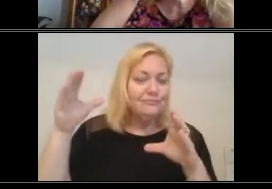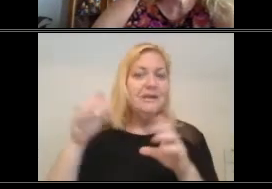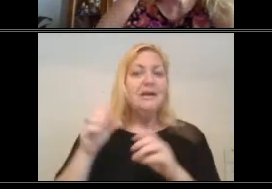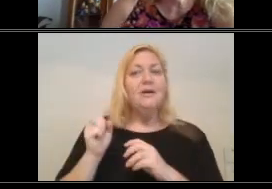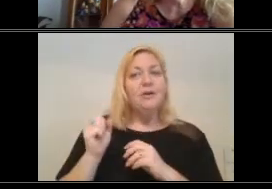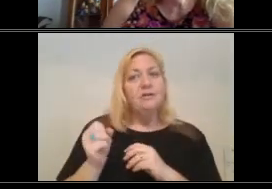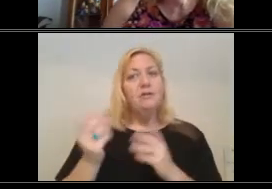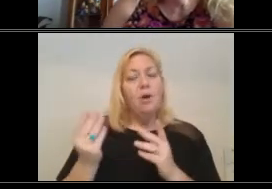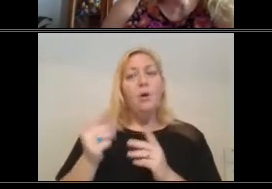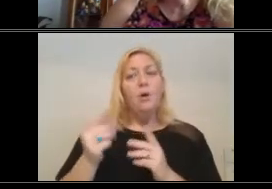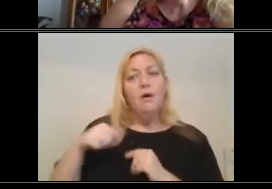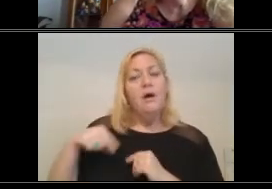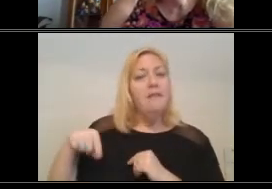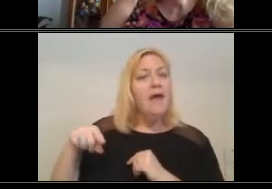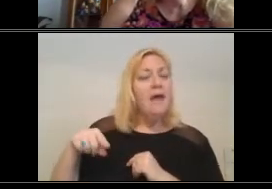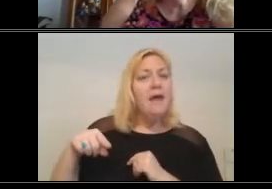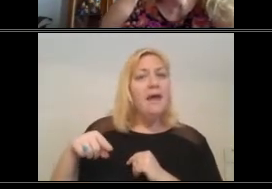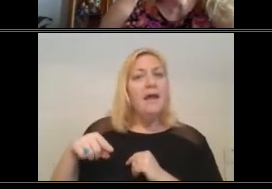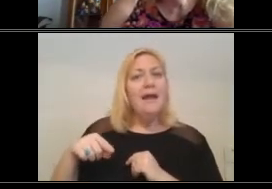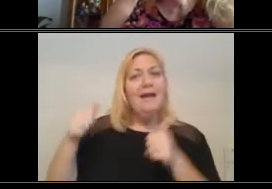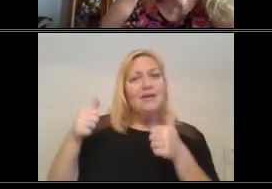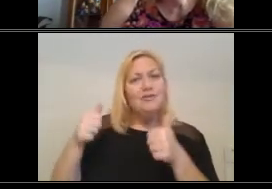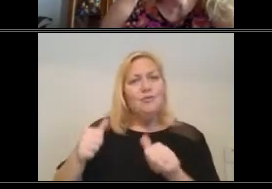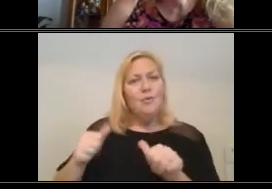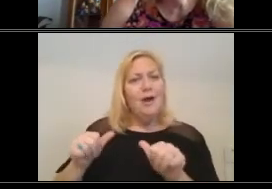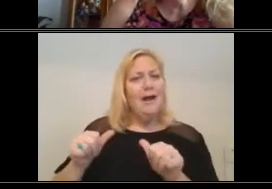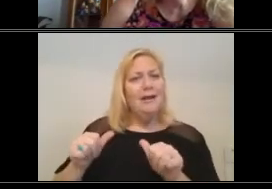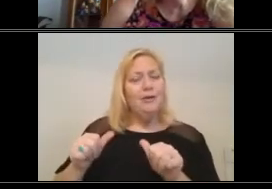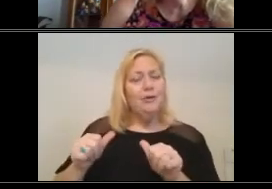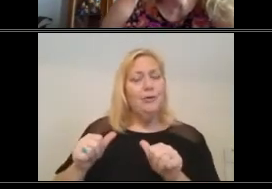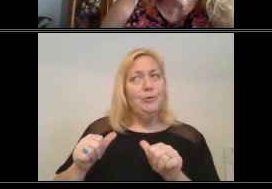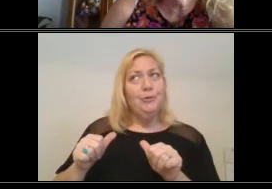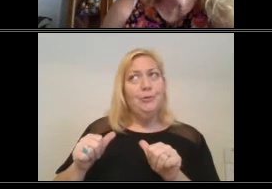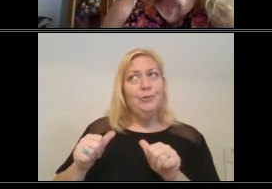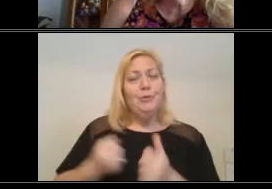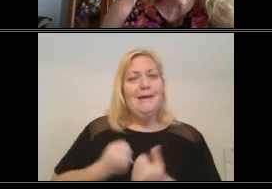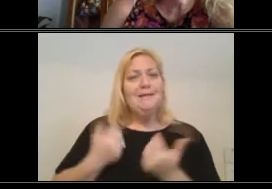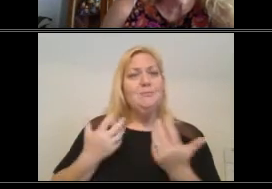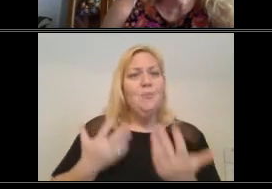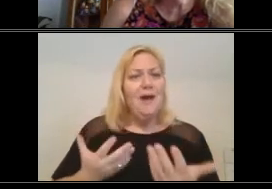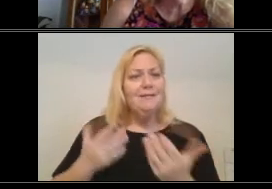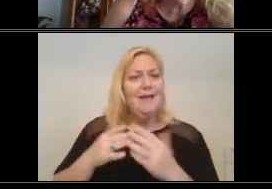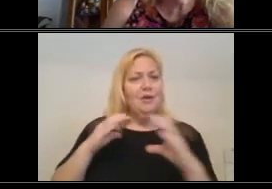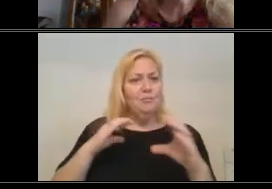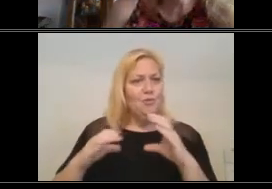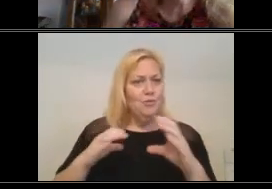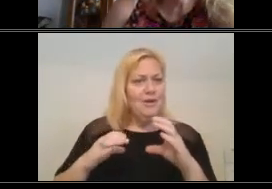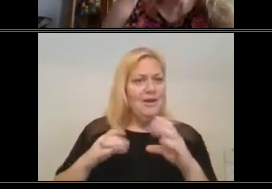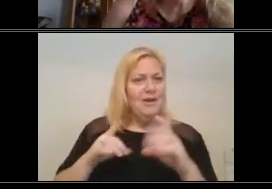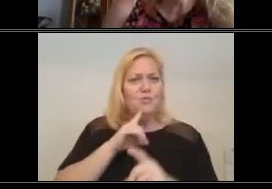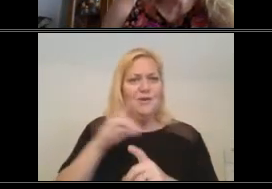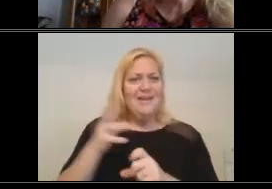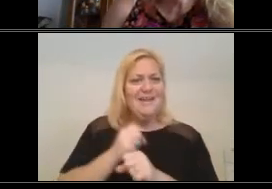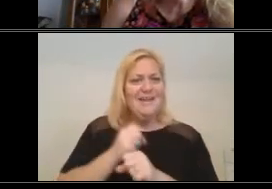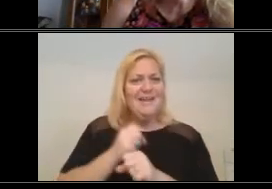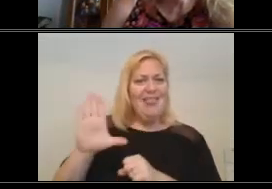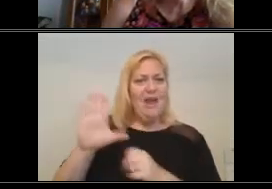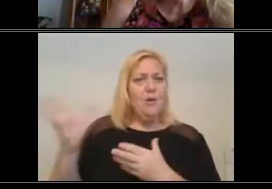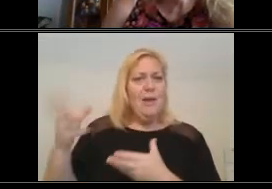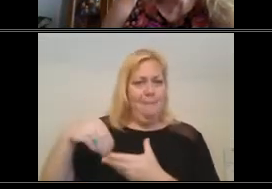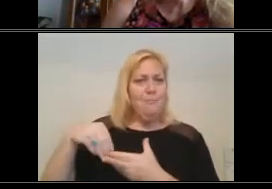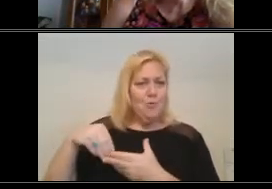So they trying to express that to communities and really get their input in a